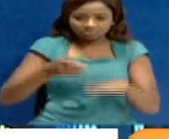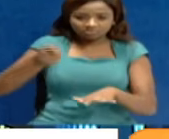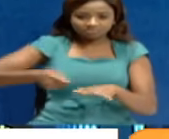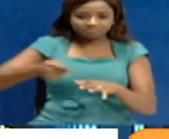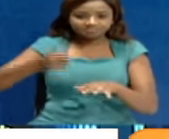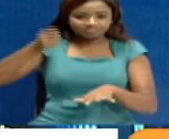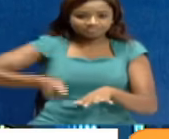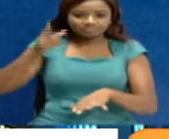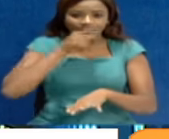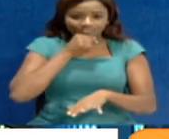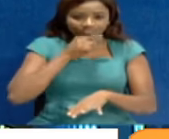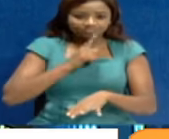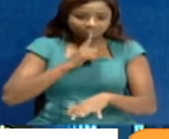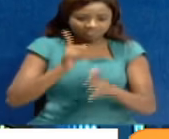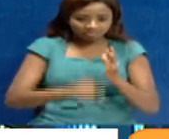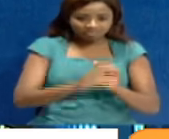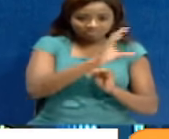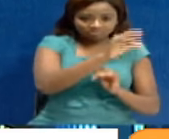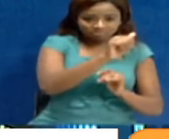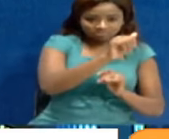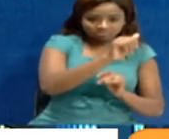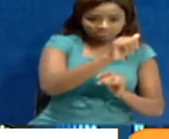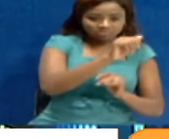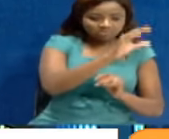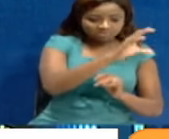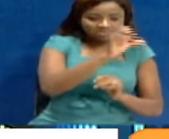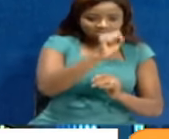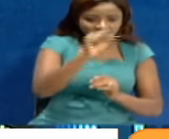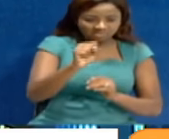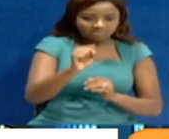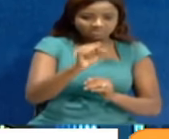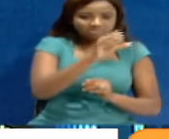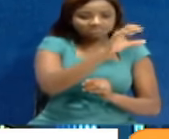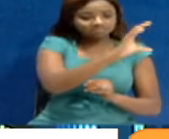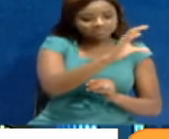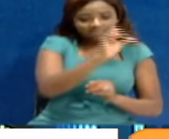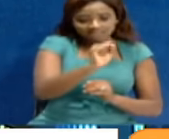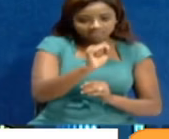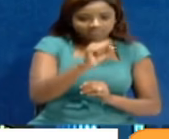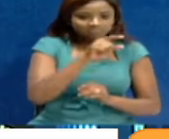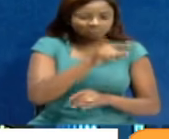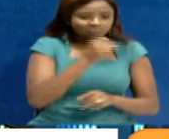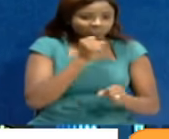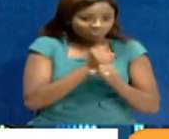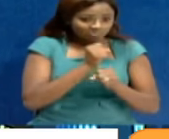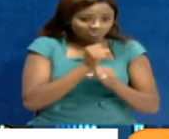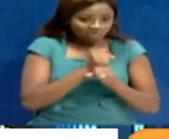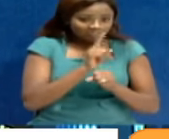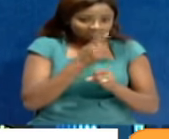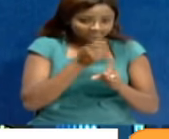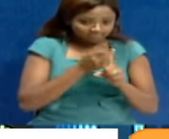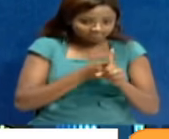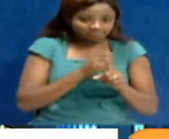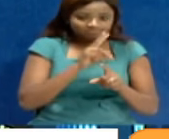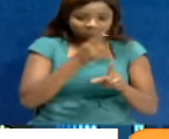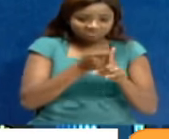Anthony Mrima, in his ruling, stated that the CSS who continued serving the first term and continued in the second term without vetting